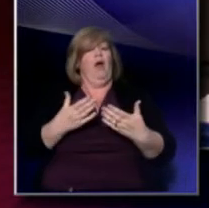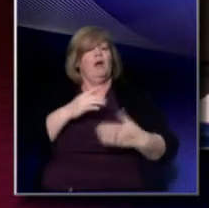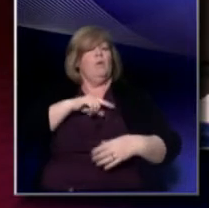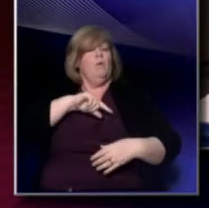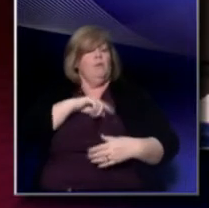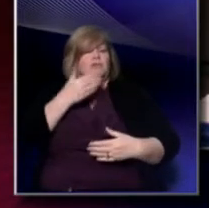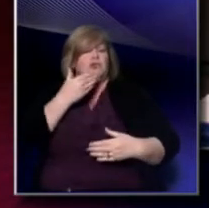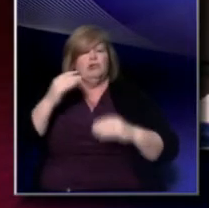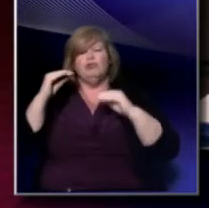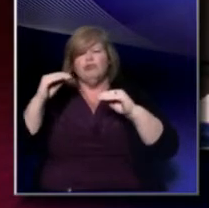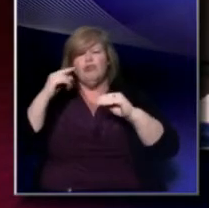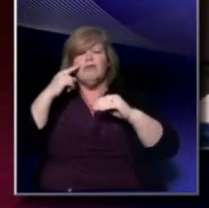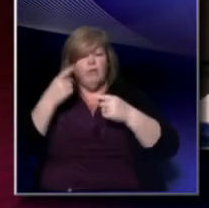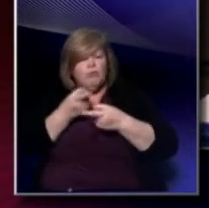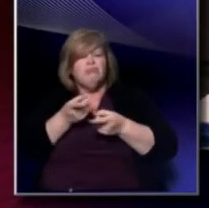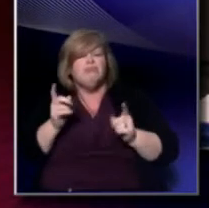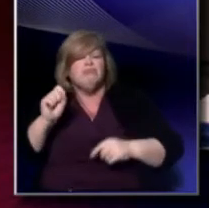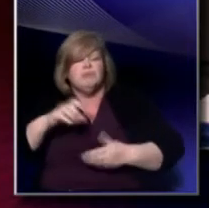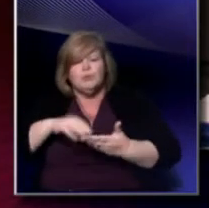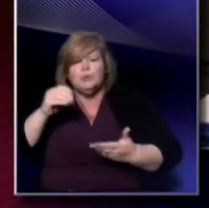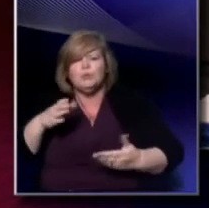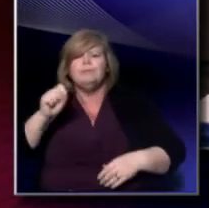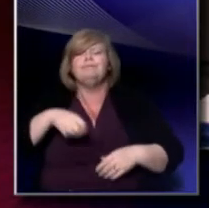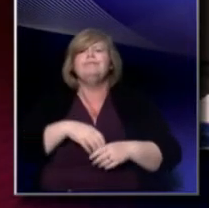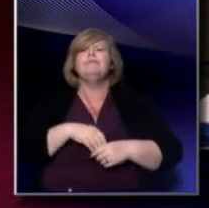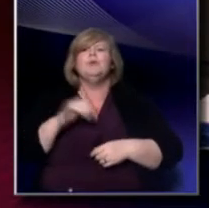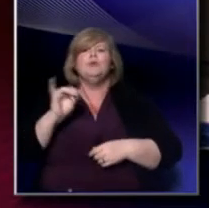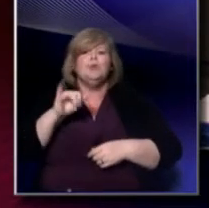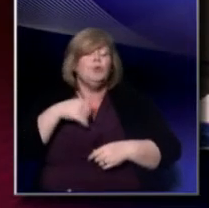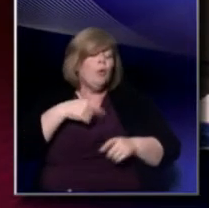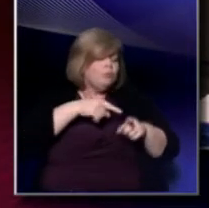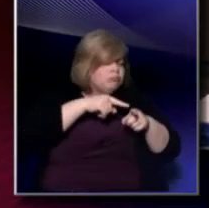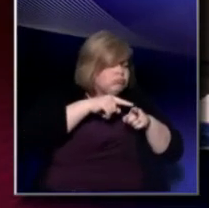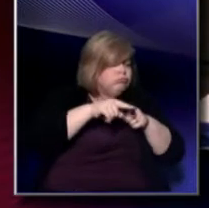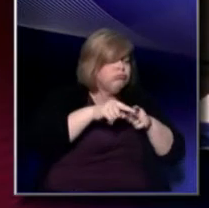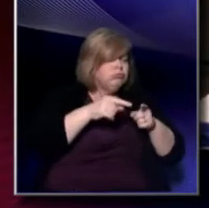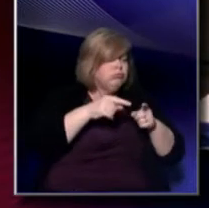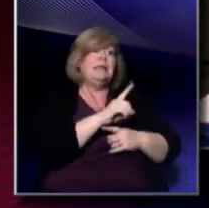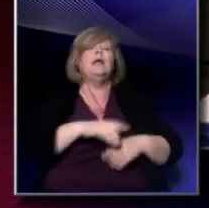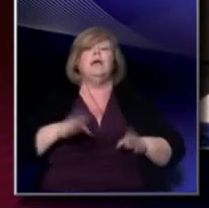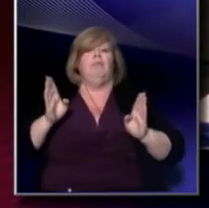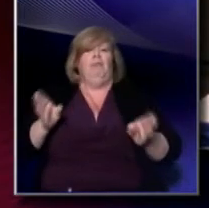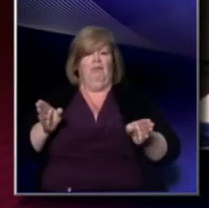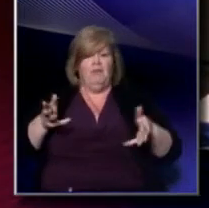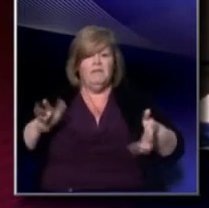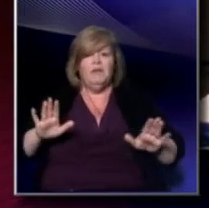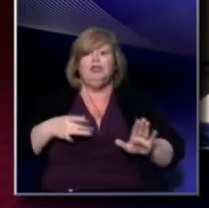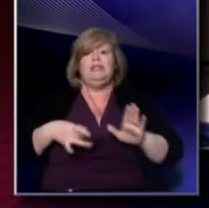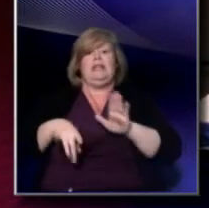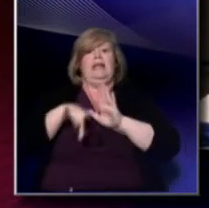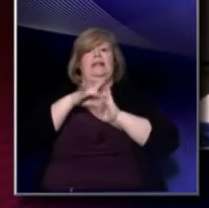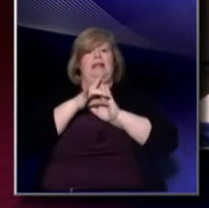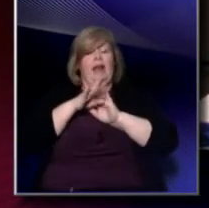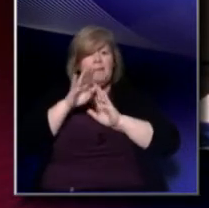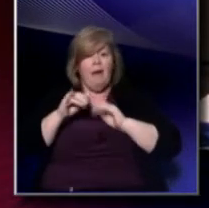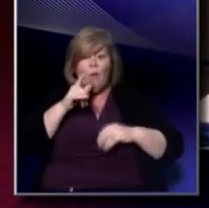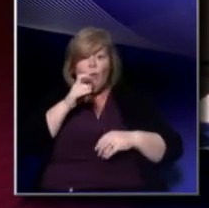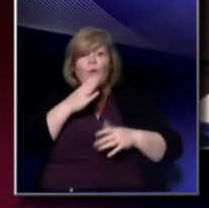And learning how to serve specialized curriculum, materials, and equipment by the Arizona Department of